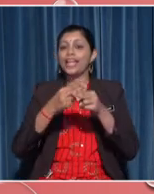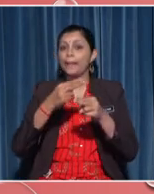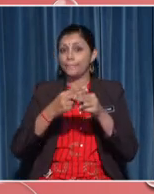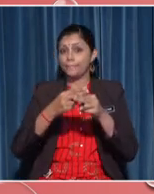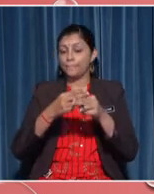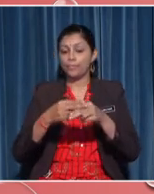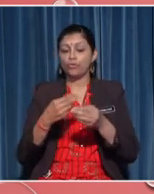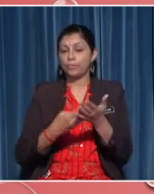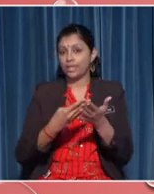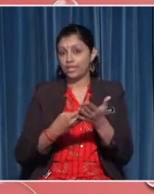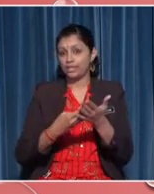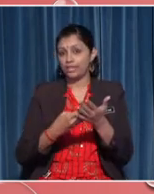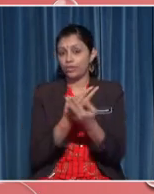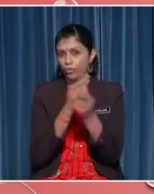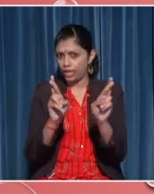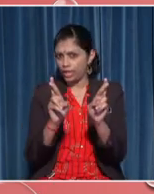you ready?